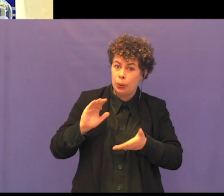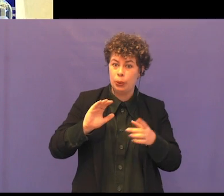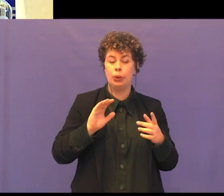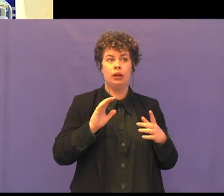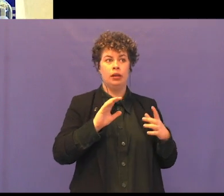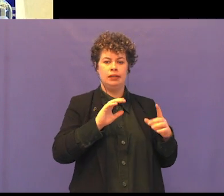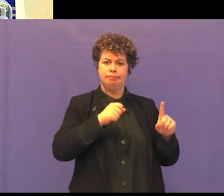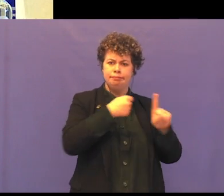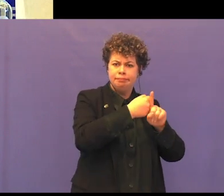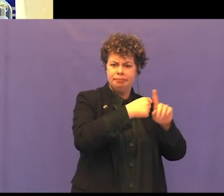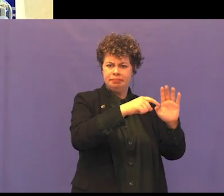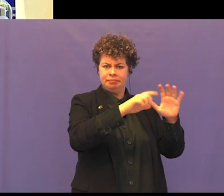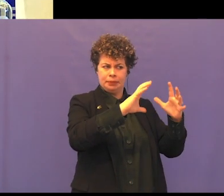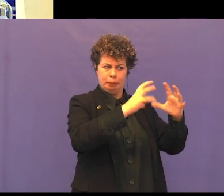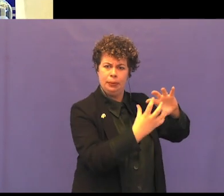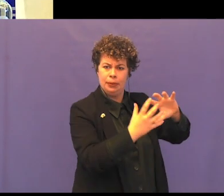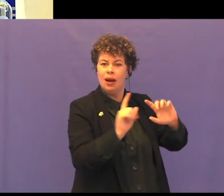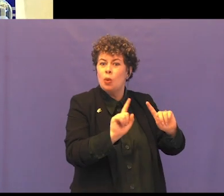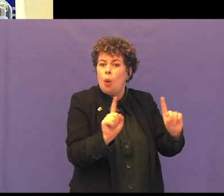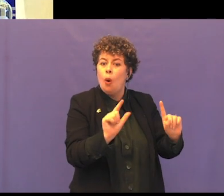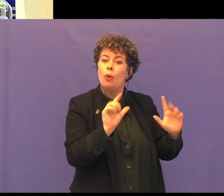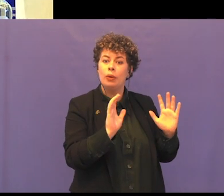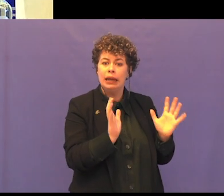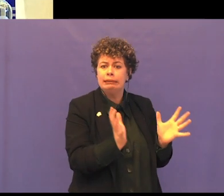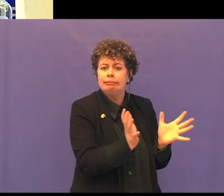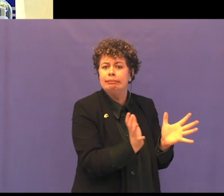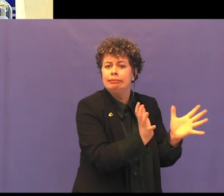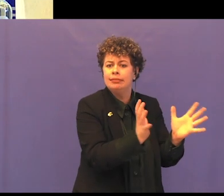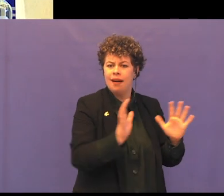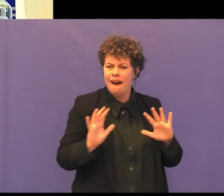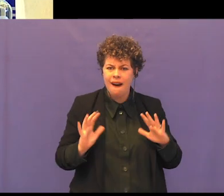publication in Britain, and so